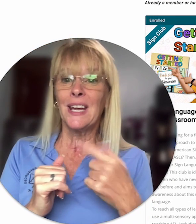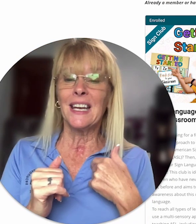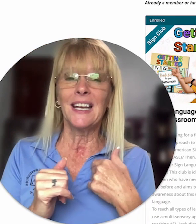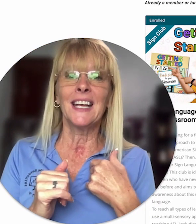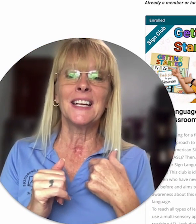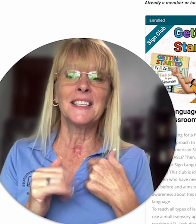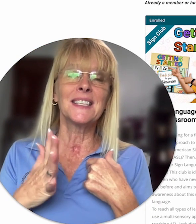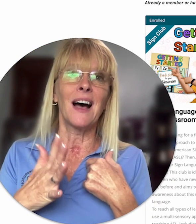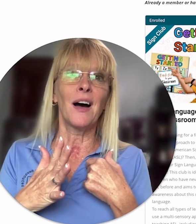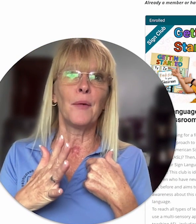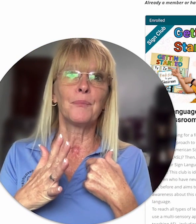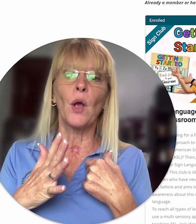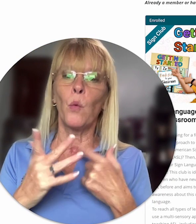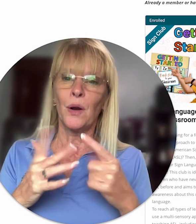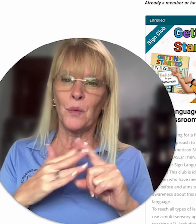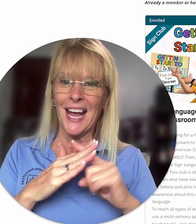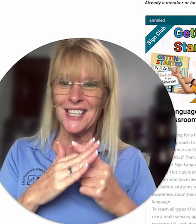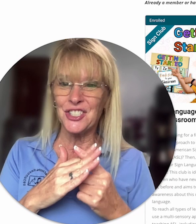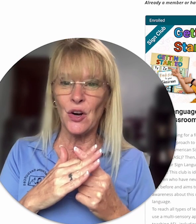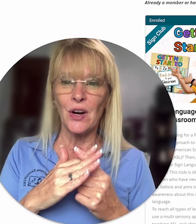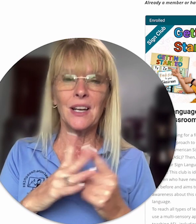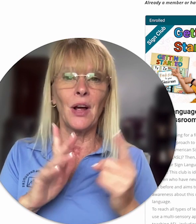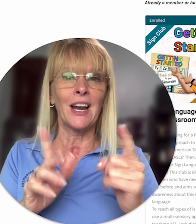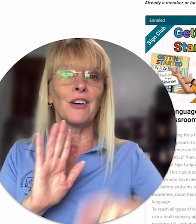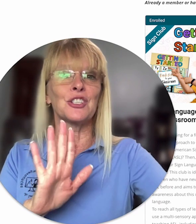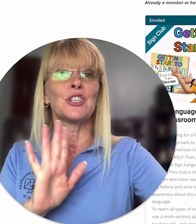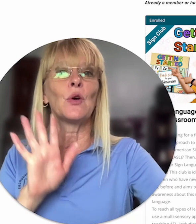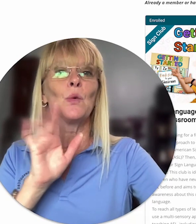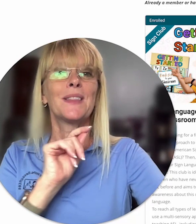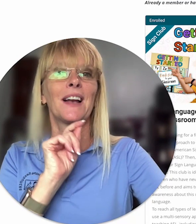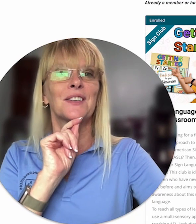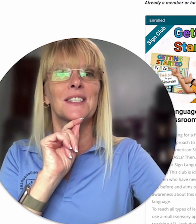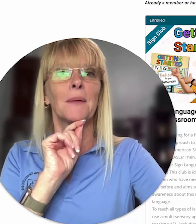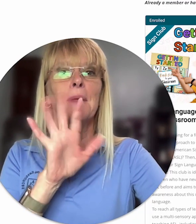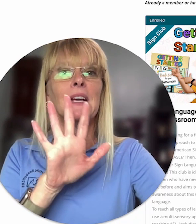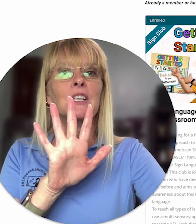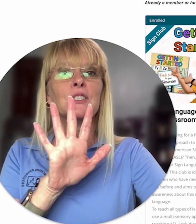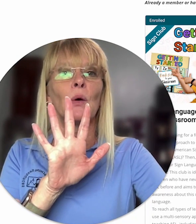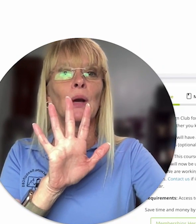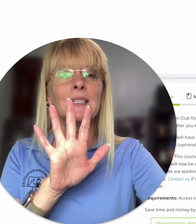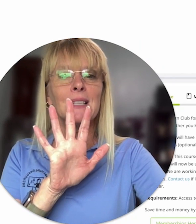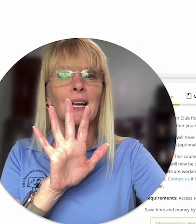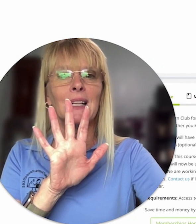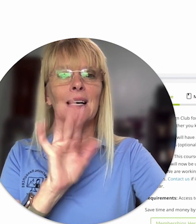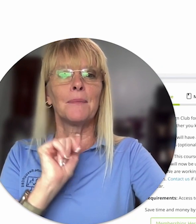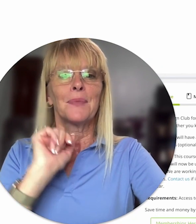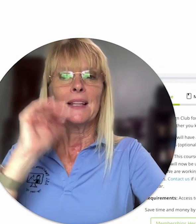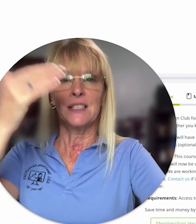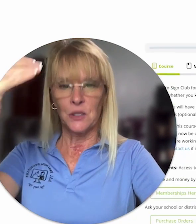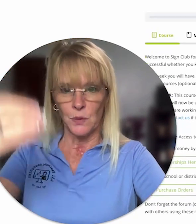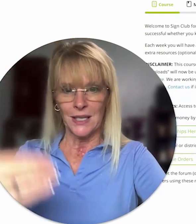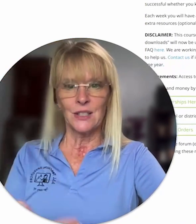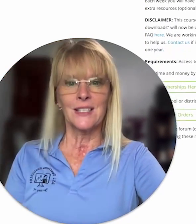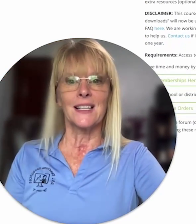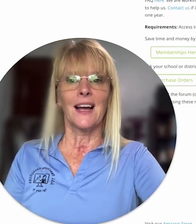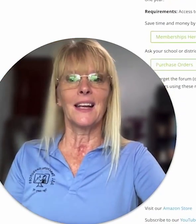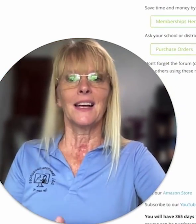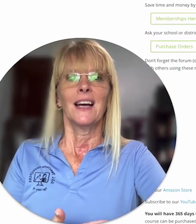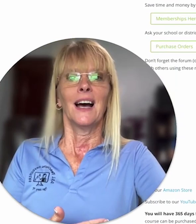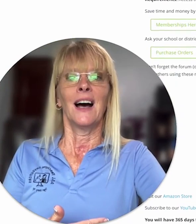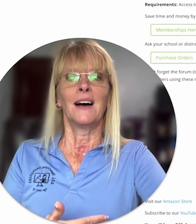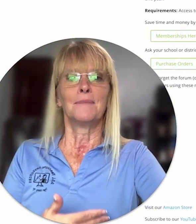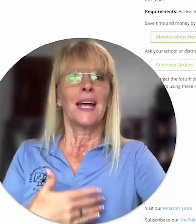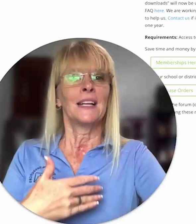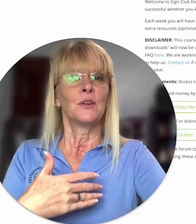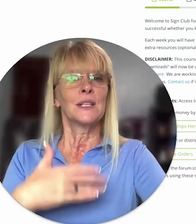what you getting is what we had started and I'll show you what that looks like so in sign club this is what it looks like